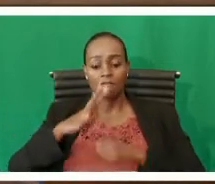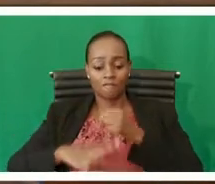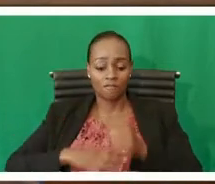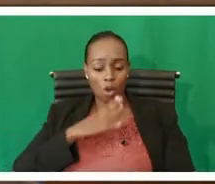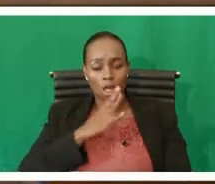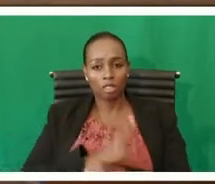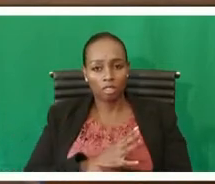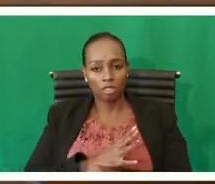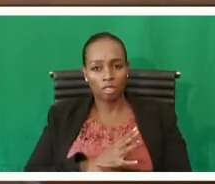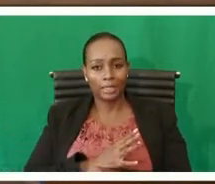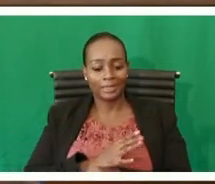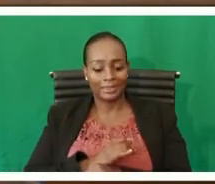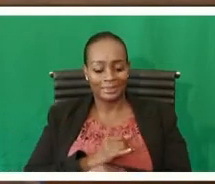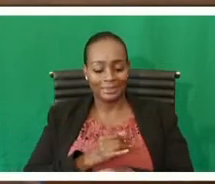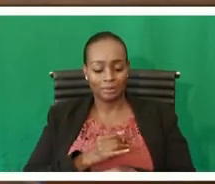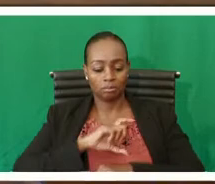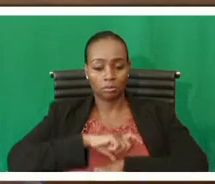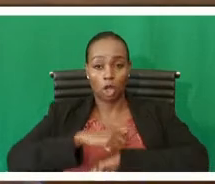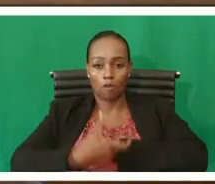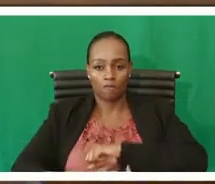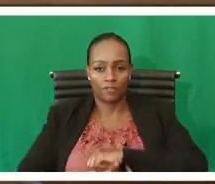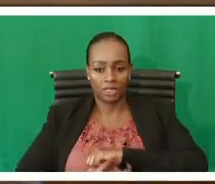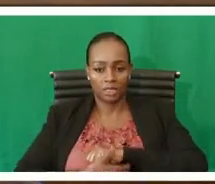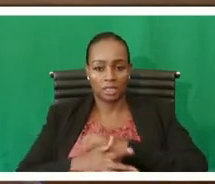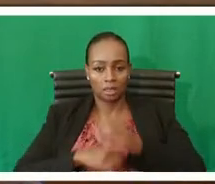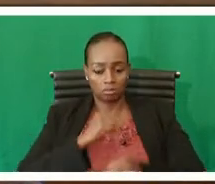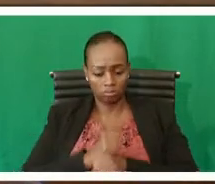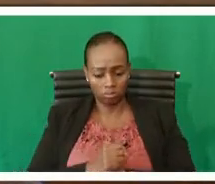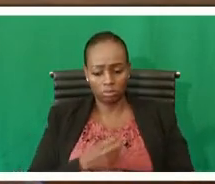Revolution Summit in 2019,